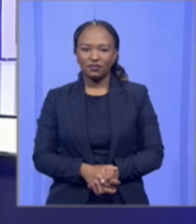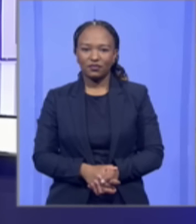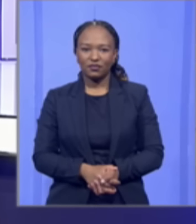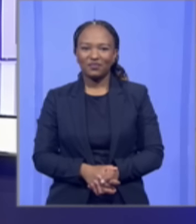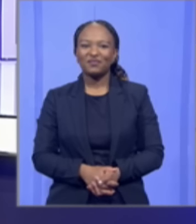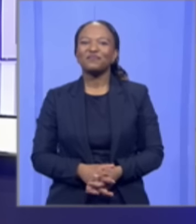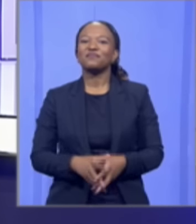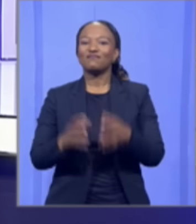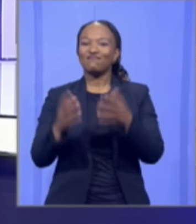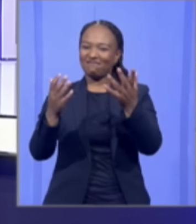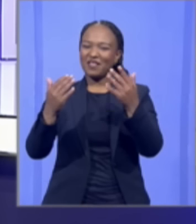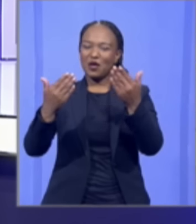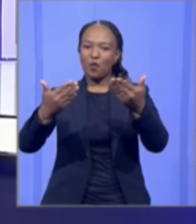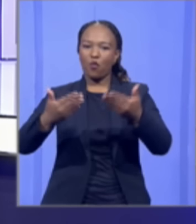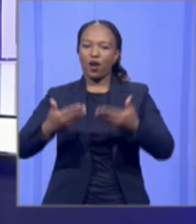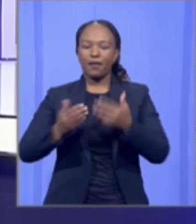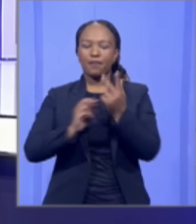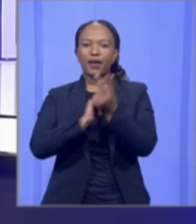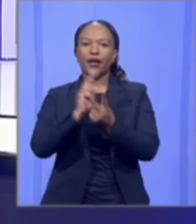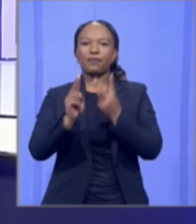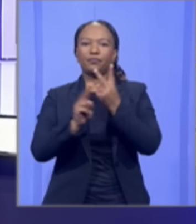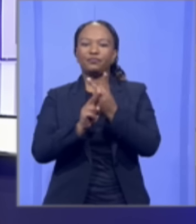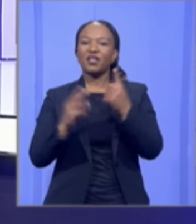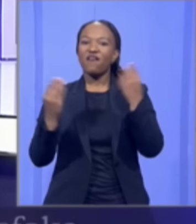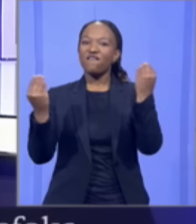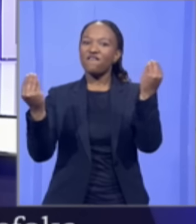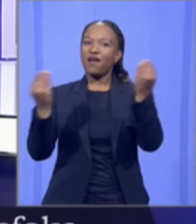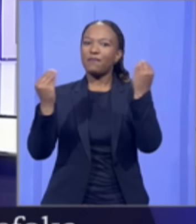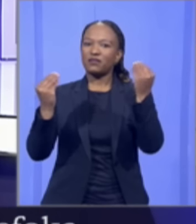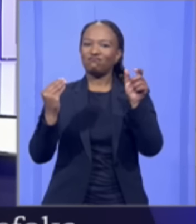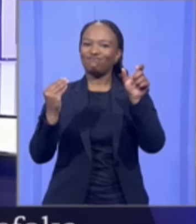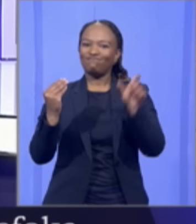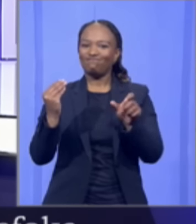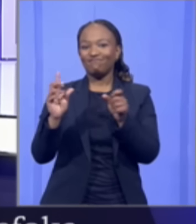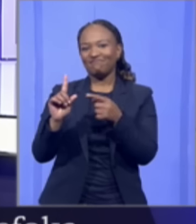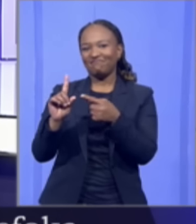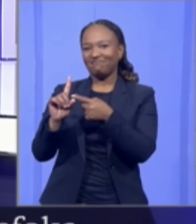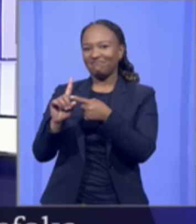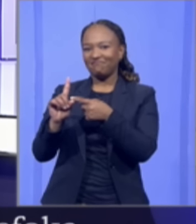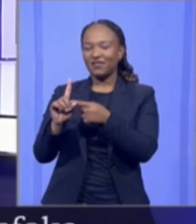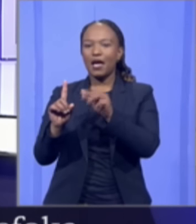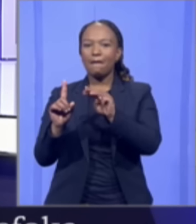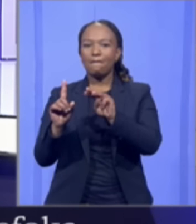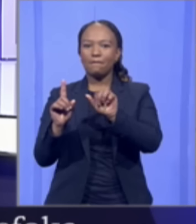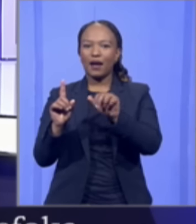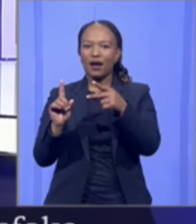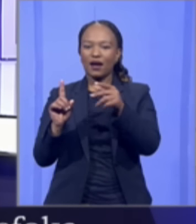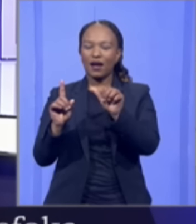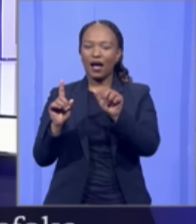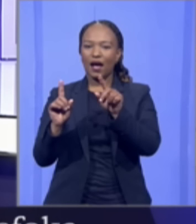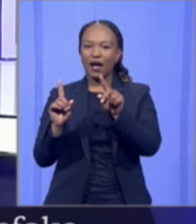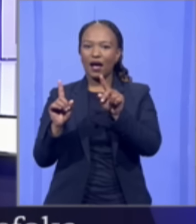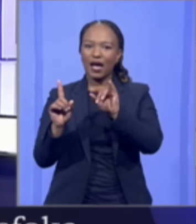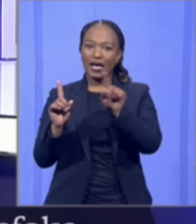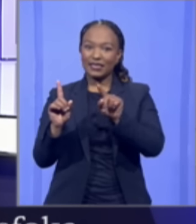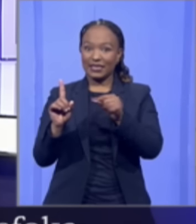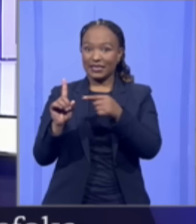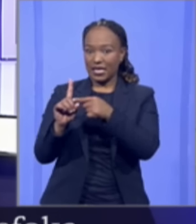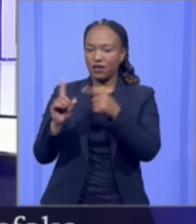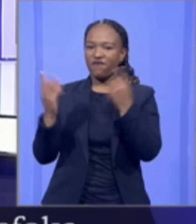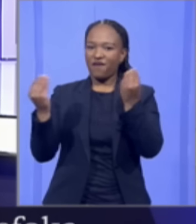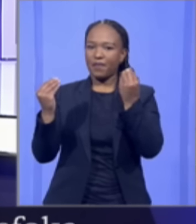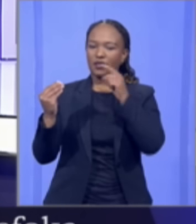Bešong re sa le amogela naletšana ya mmino Ndzivudzanye ra le bona yo a tumilego ka leina la Sefaleng la Makhadzi o re o ile a